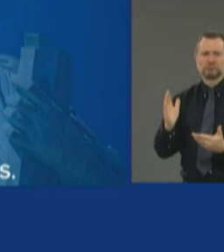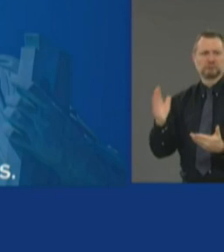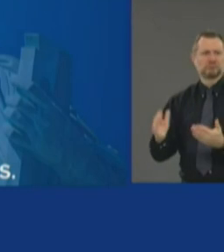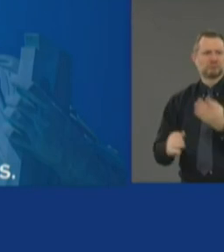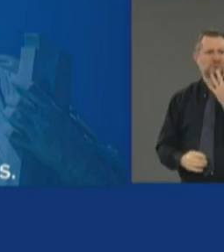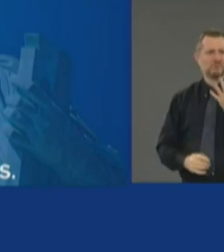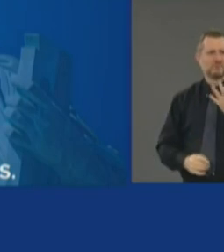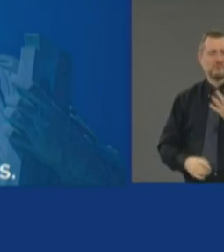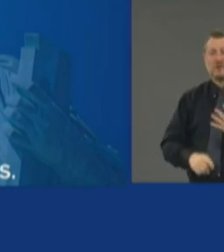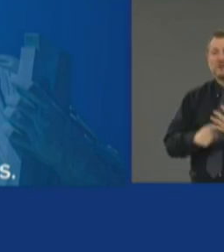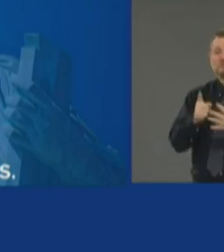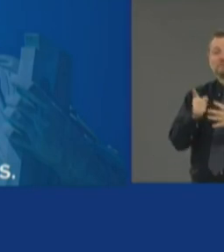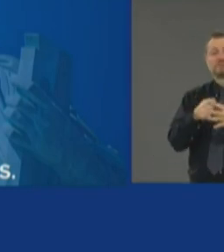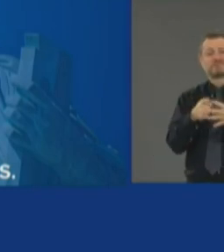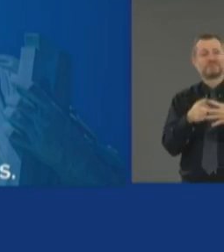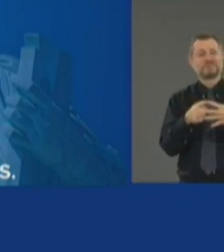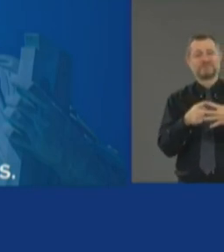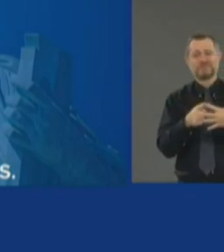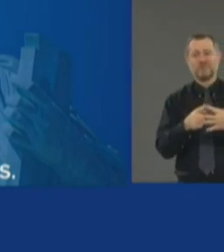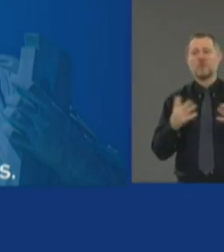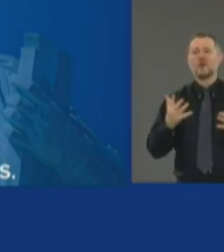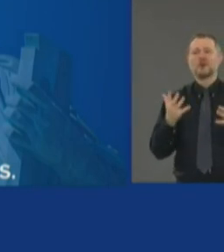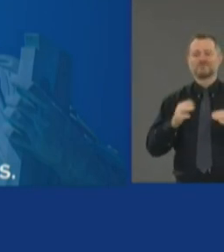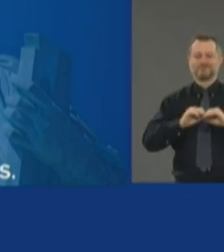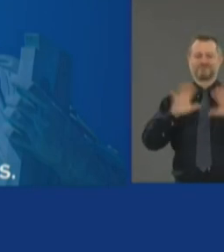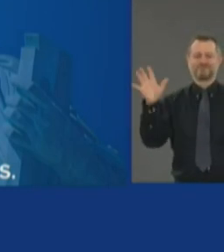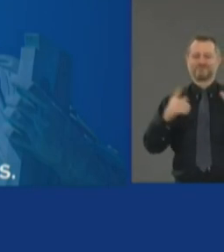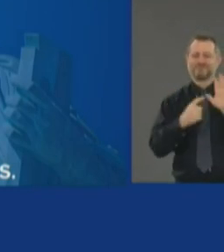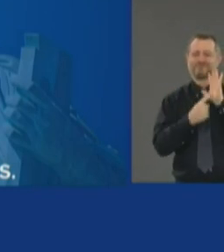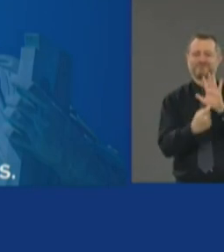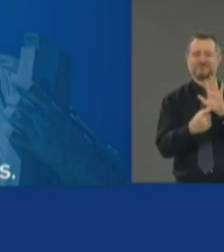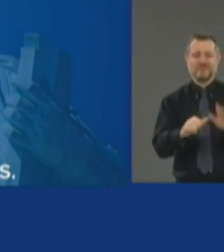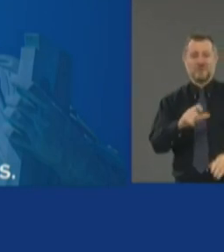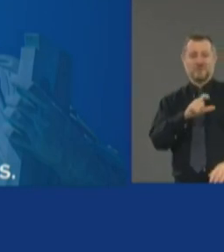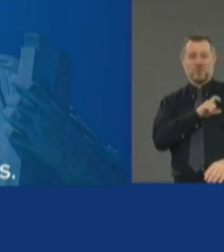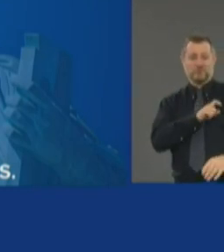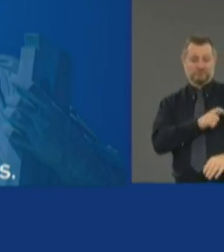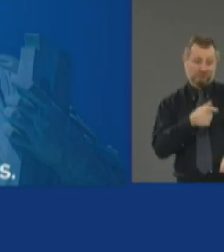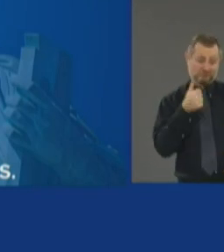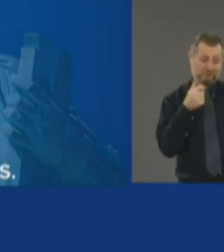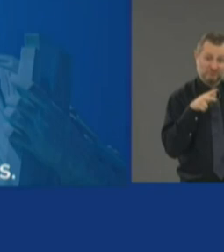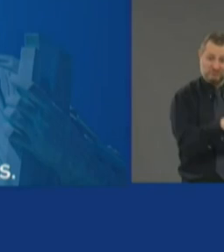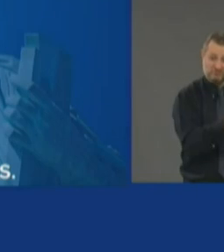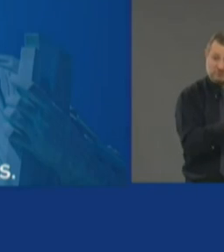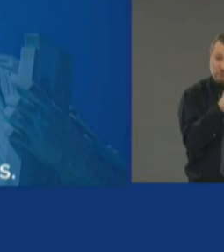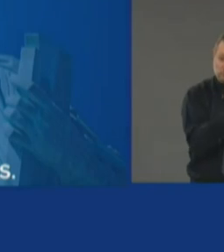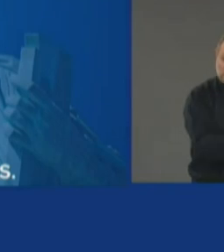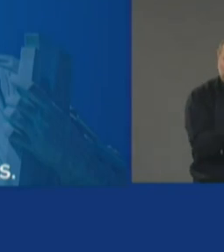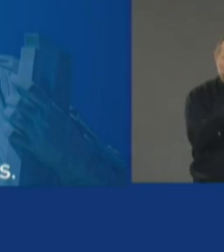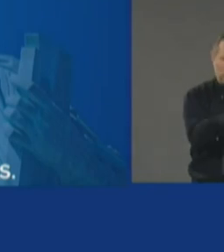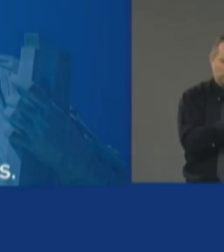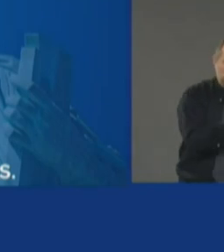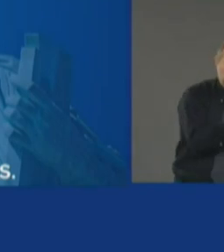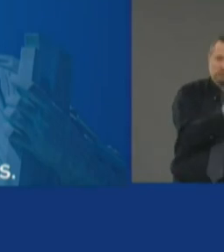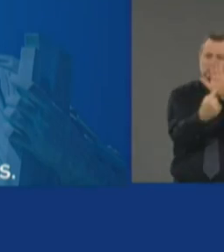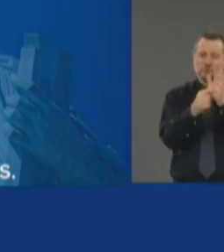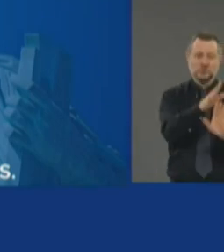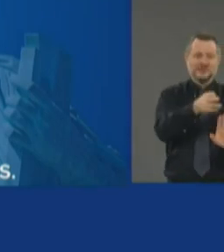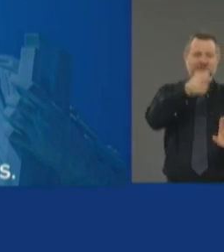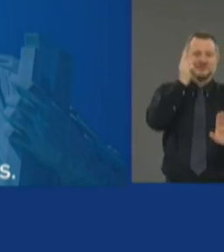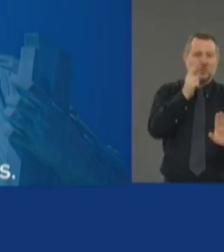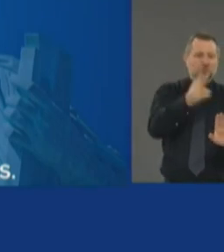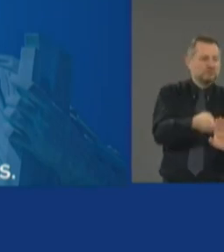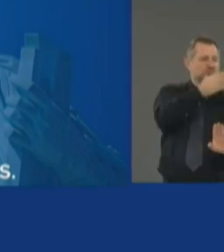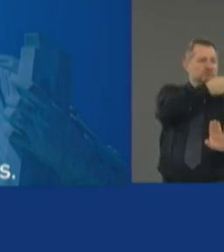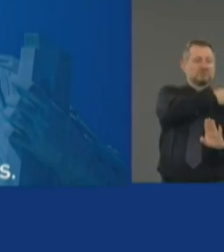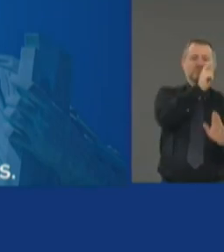One, transparency of prior disciplinary records of a police officer. If they're being charged and investigated